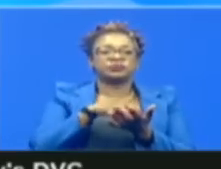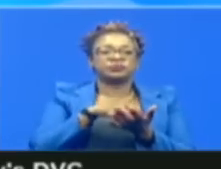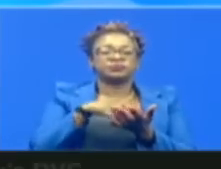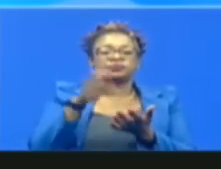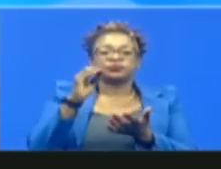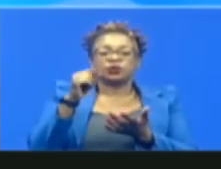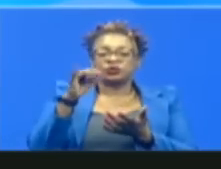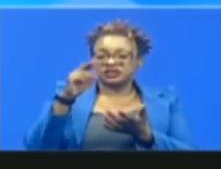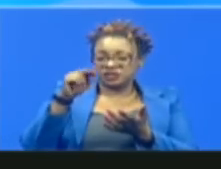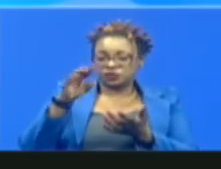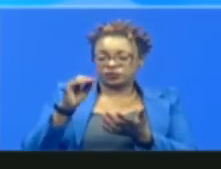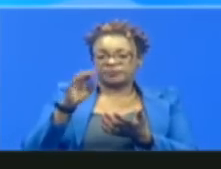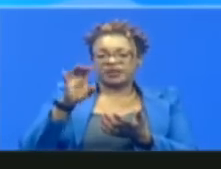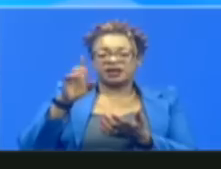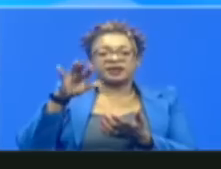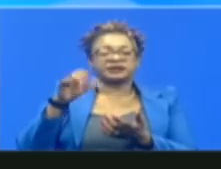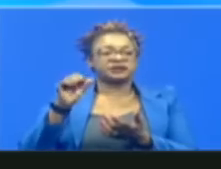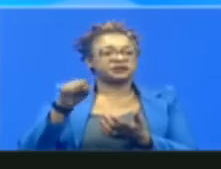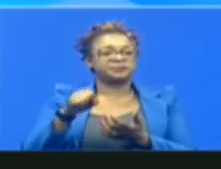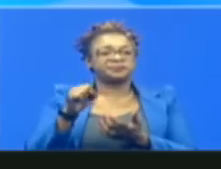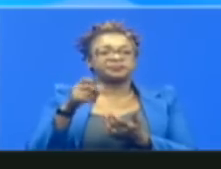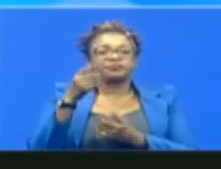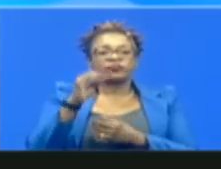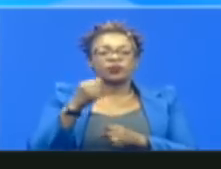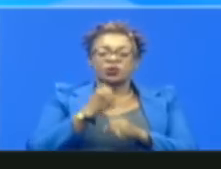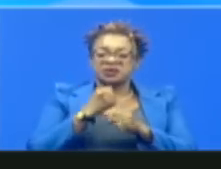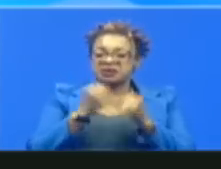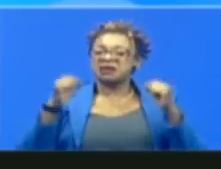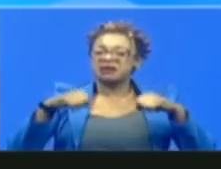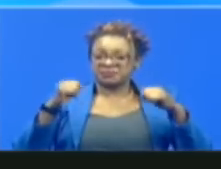Elias. And therefore we did an agreement.